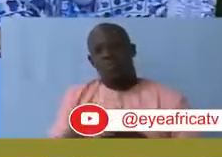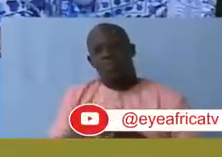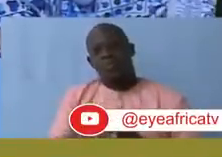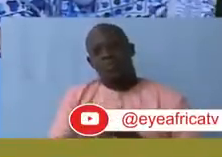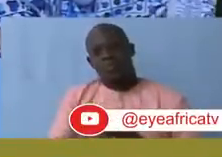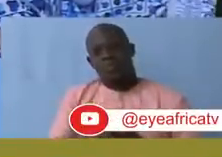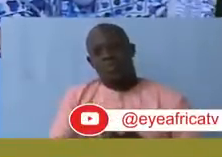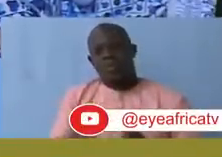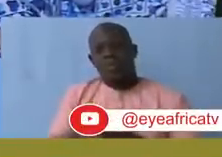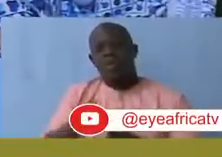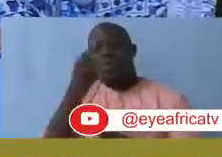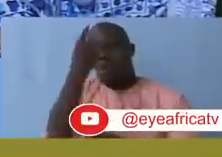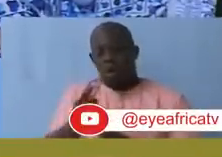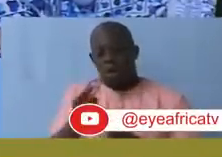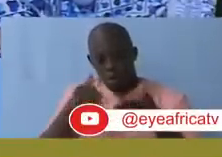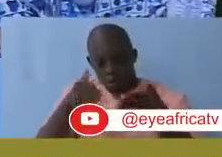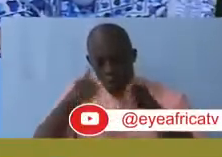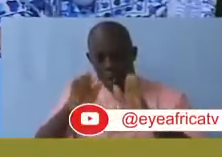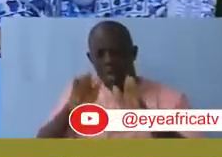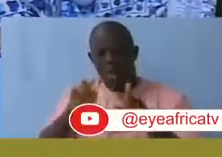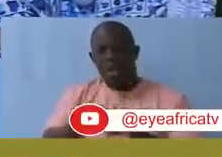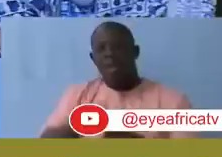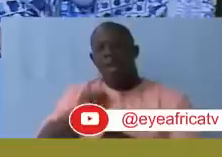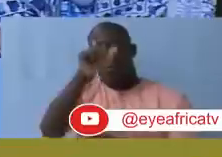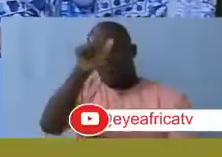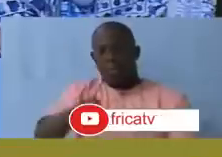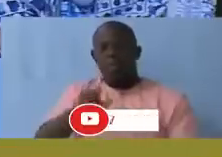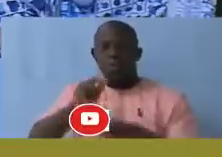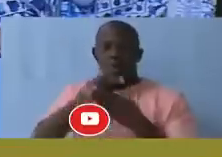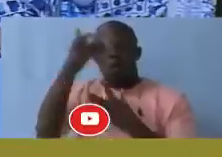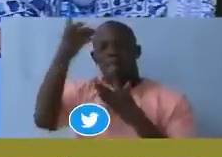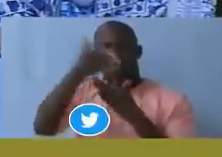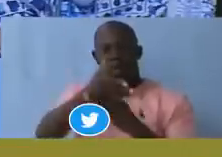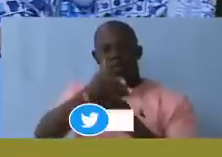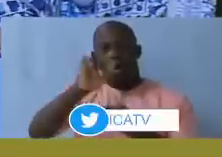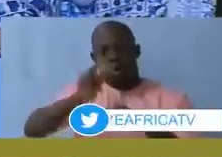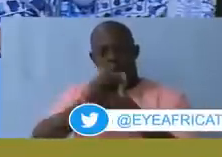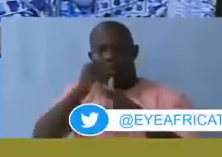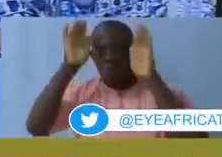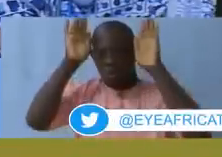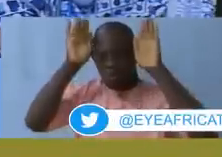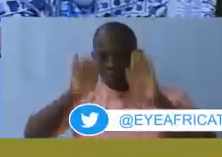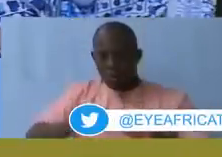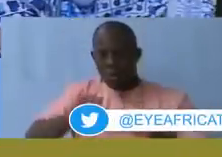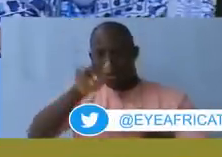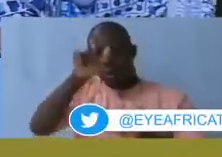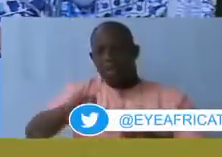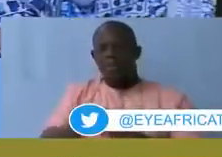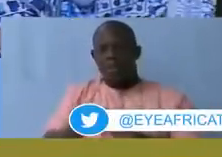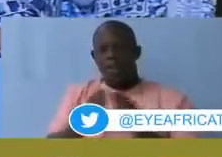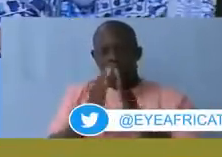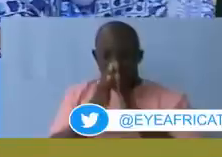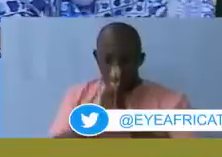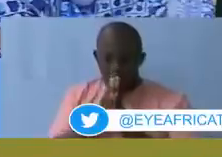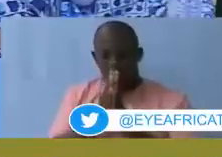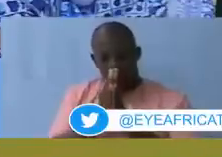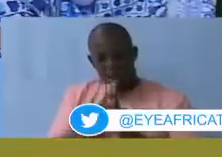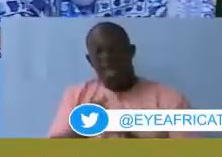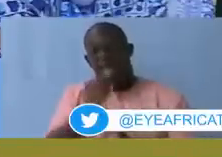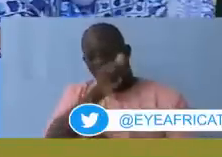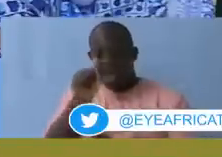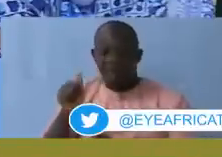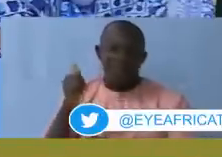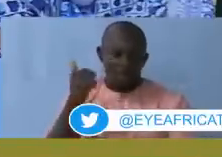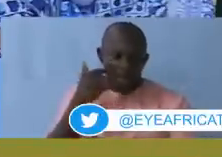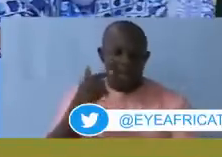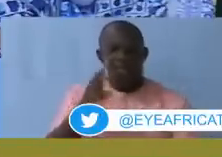So the only way, as a believer, as a Muslim, for me, is just prayers every day, and then try to work out